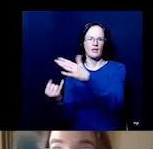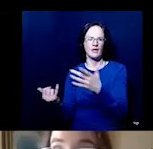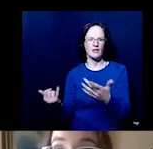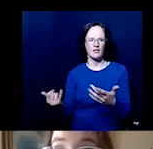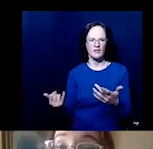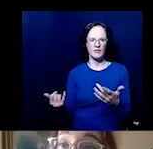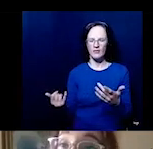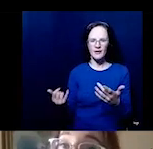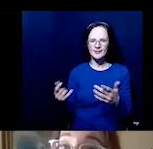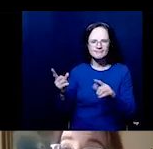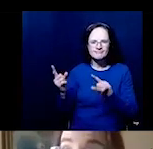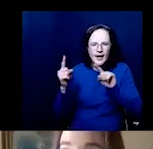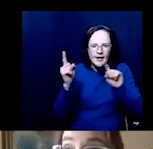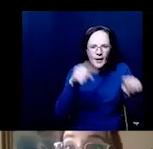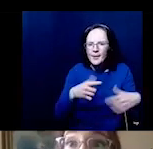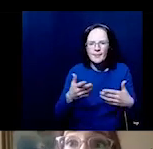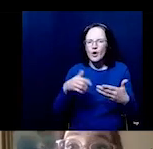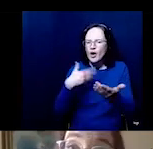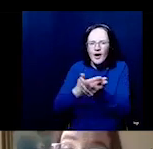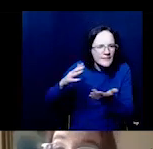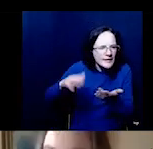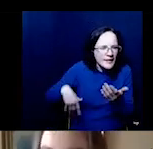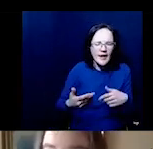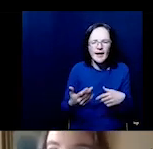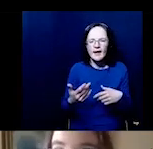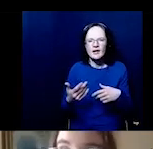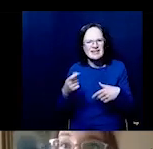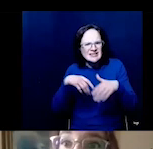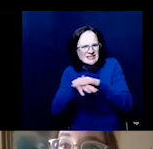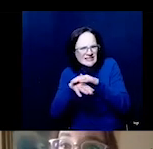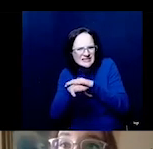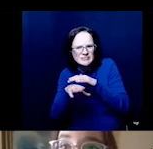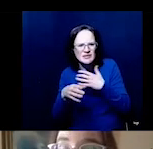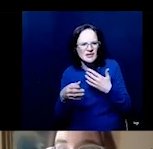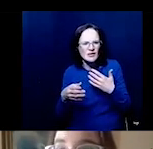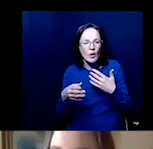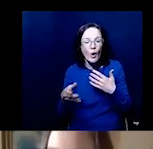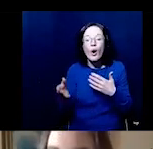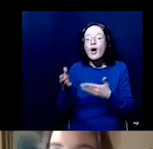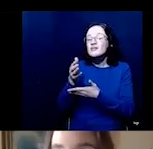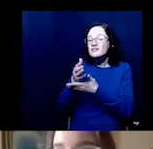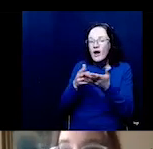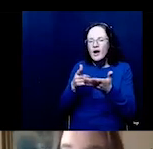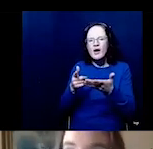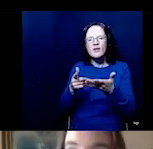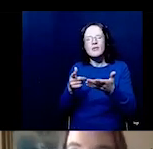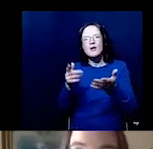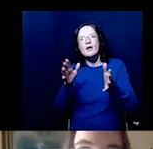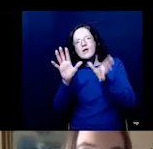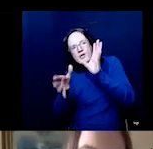comes to having a disability and having to study with all these obstacles. So there's so much more. It's so tiring. It's so